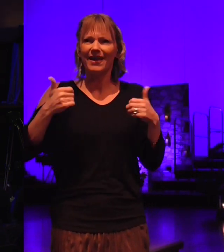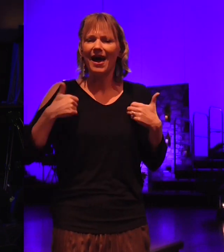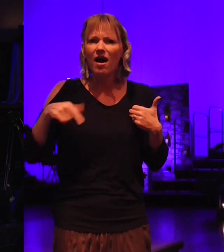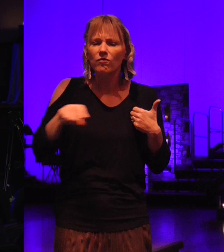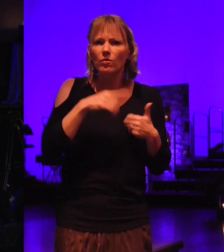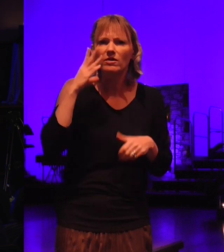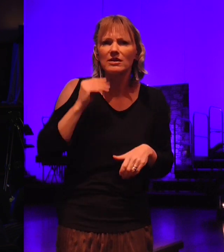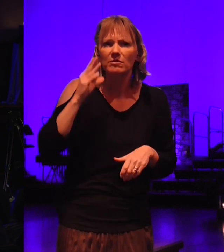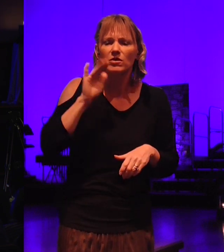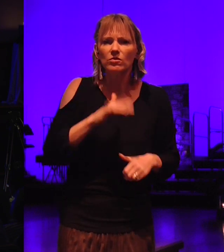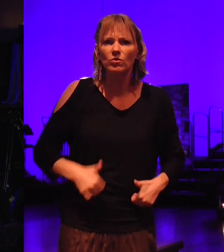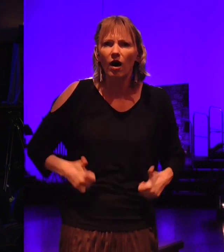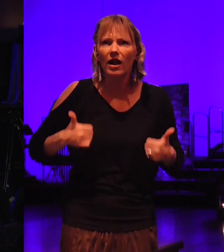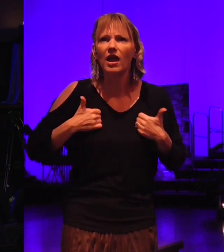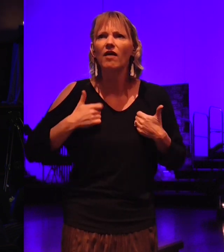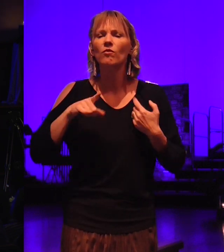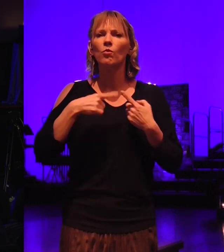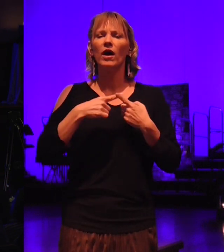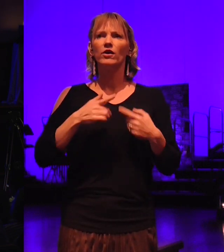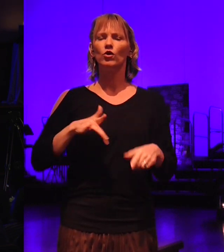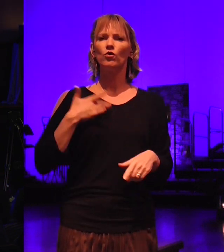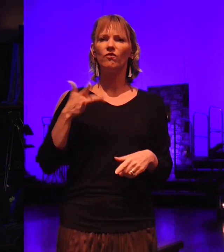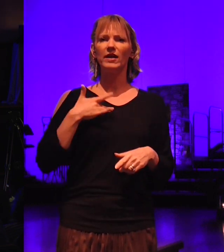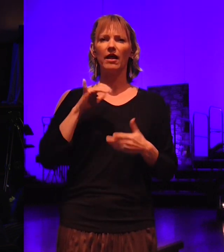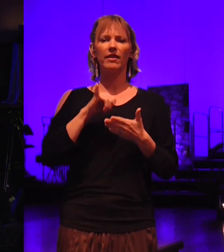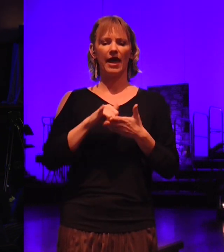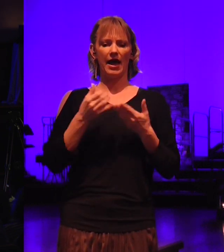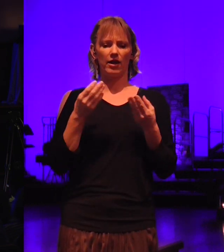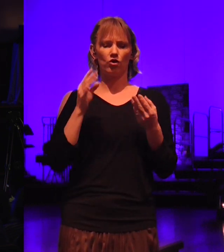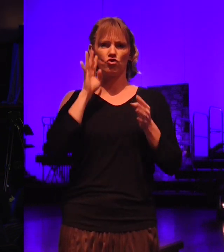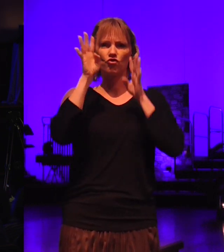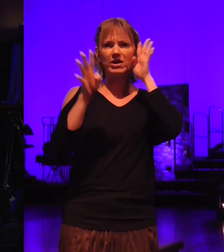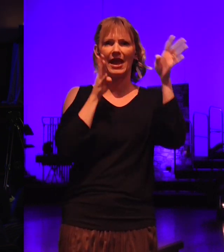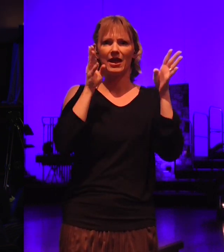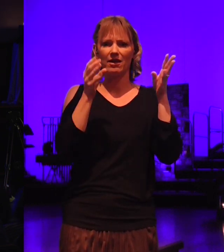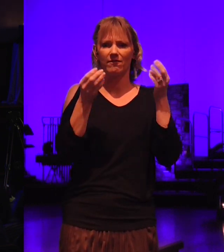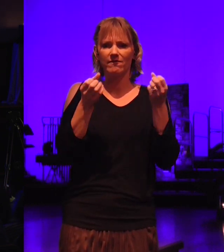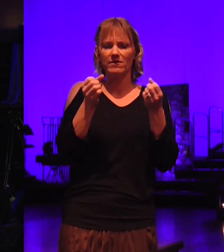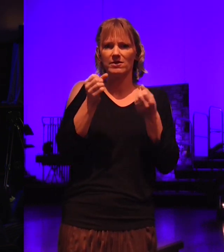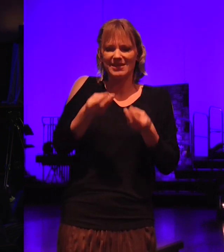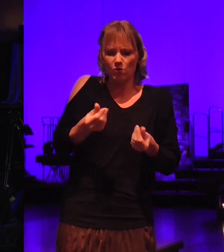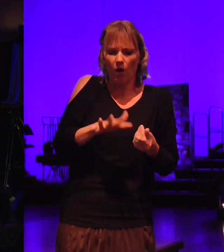you feel that creative soil starting to work